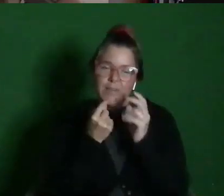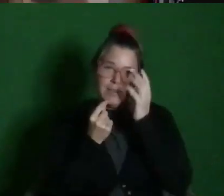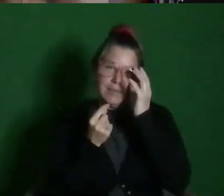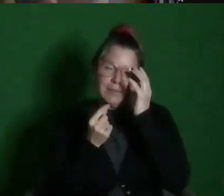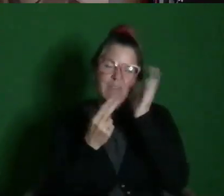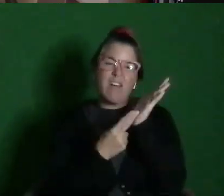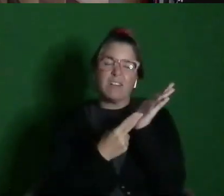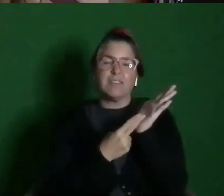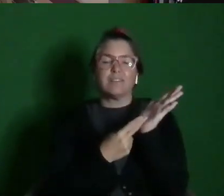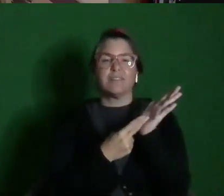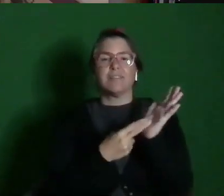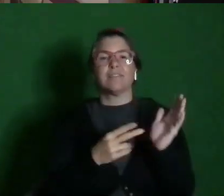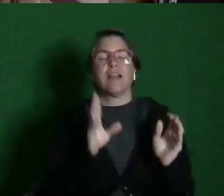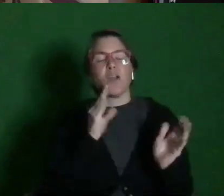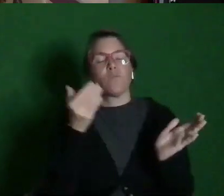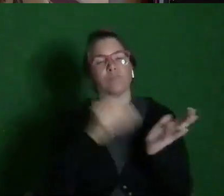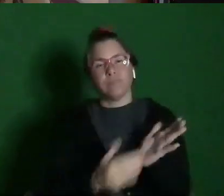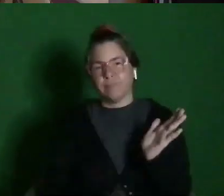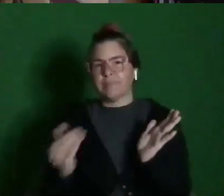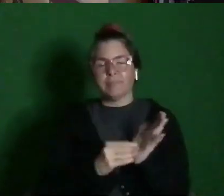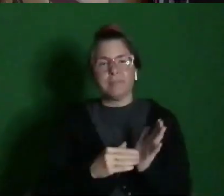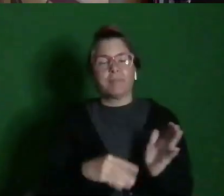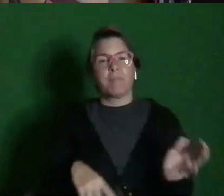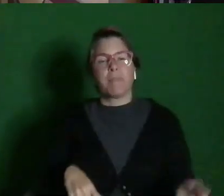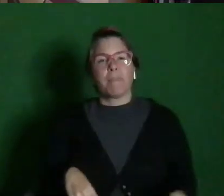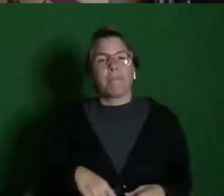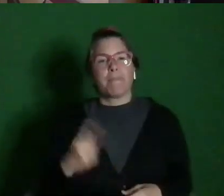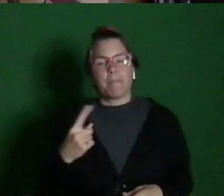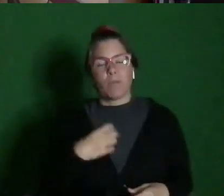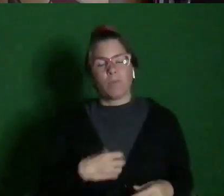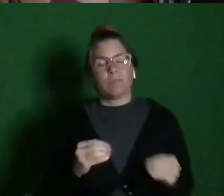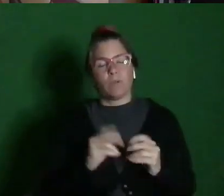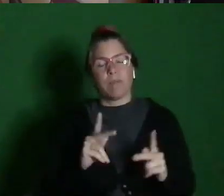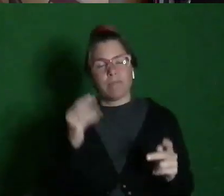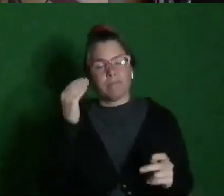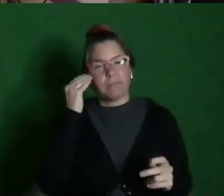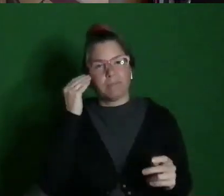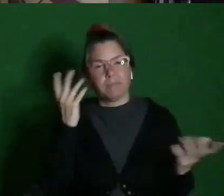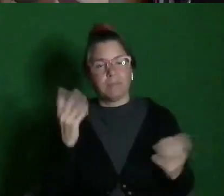Honestly, I know that I just keep repeating it, but I think that something I wish more people knew is that